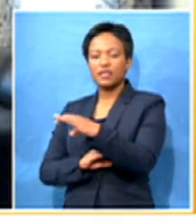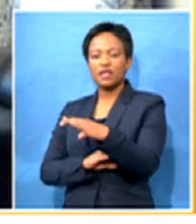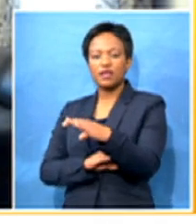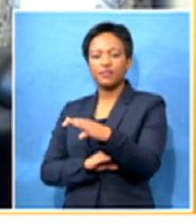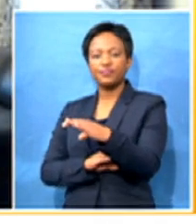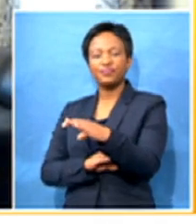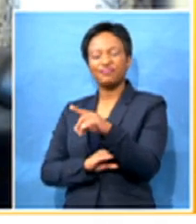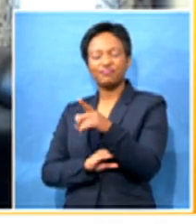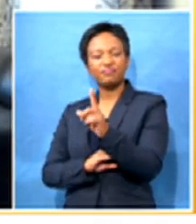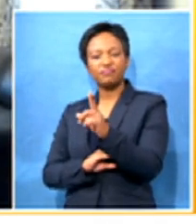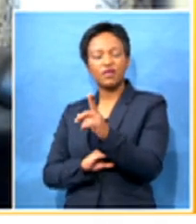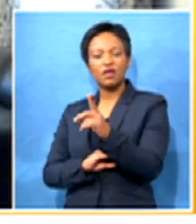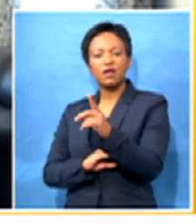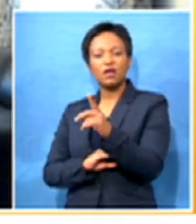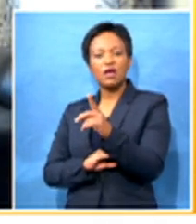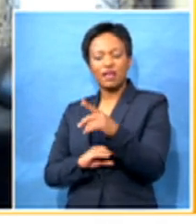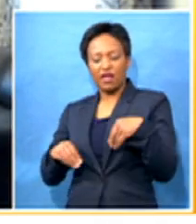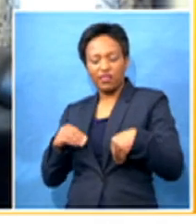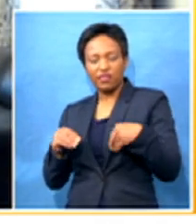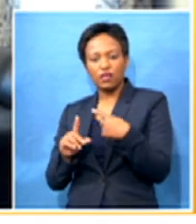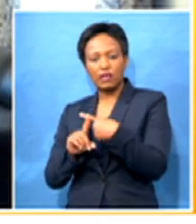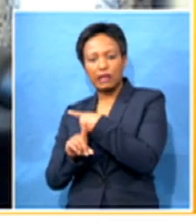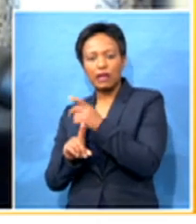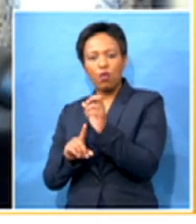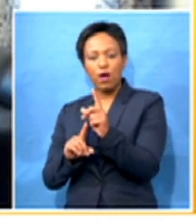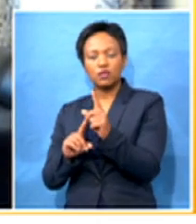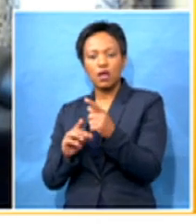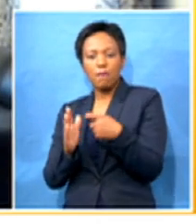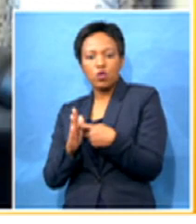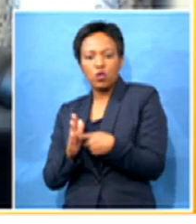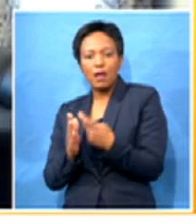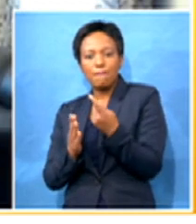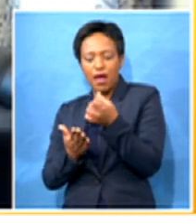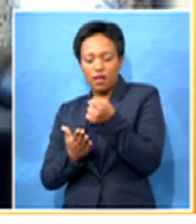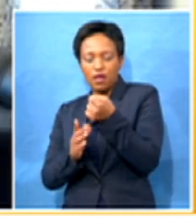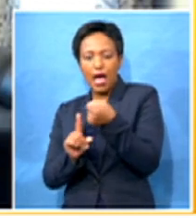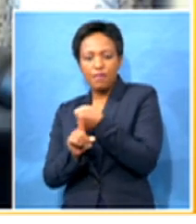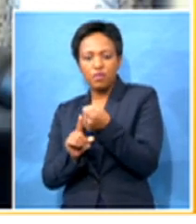with regard to procurement, and how were the funds exactly abused?